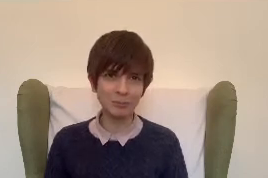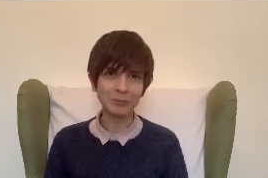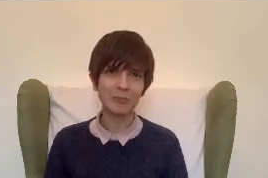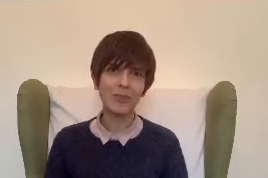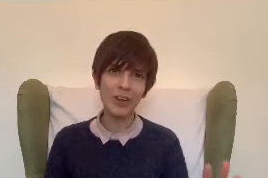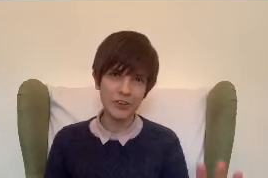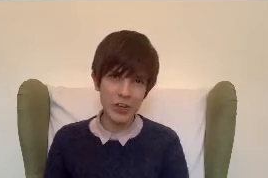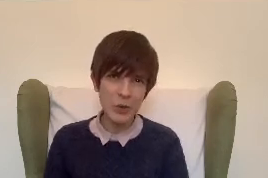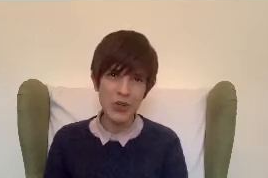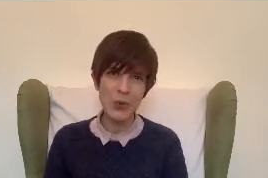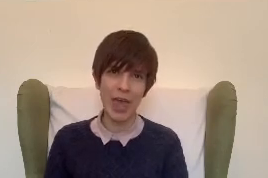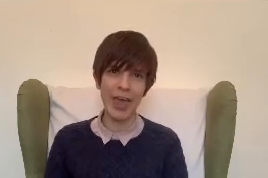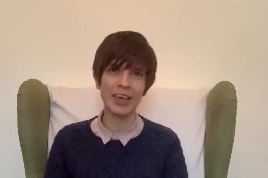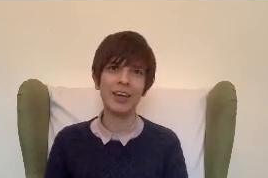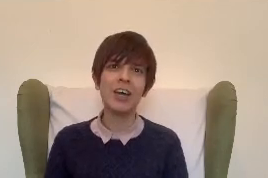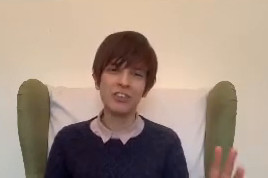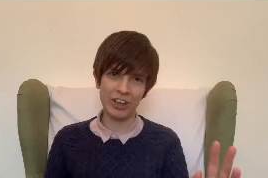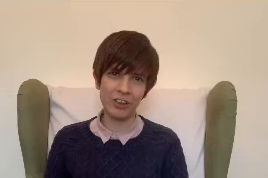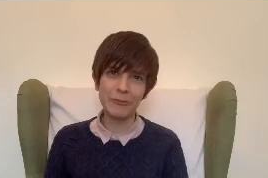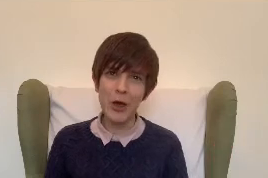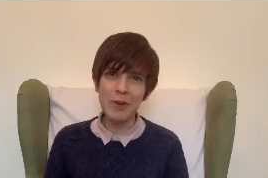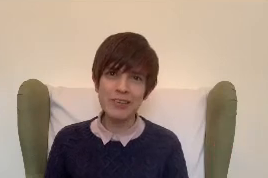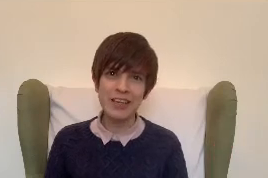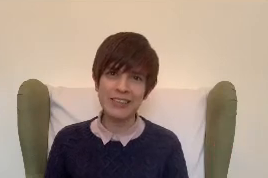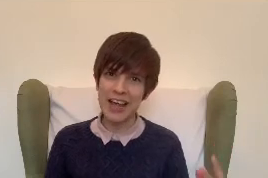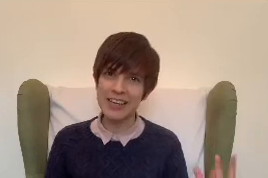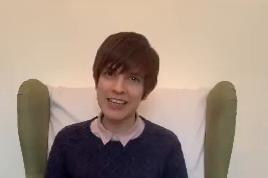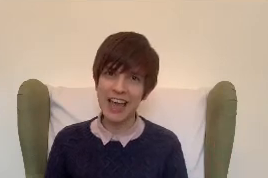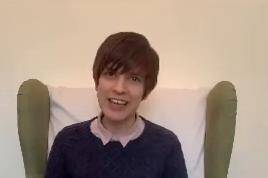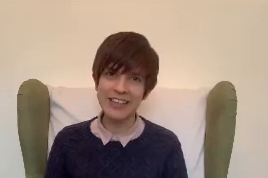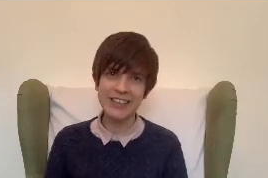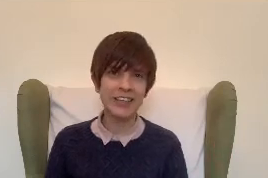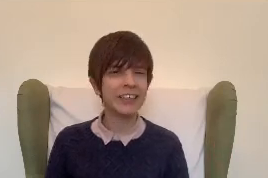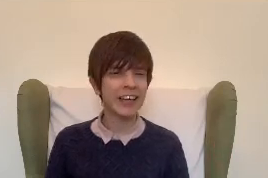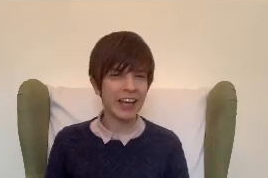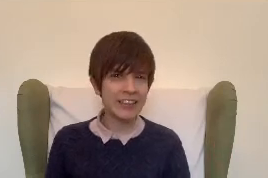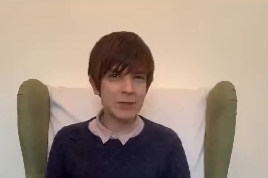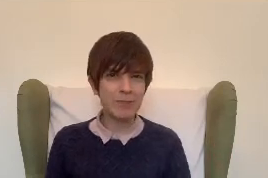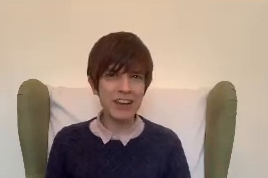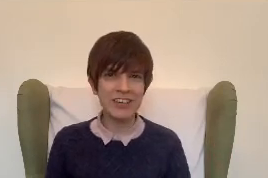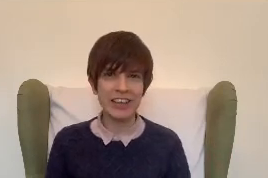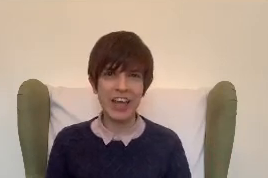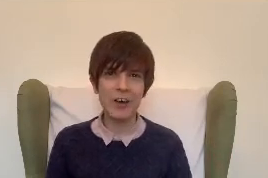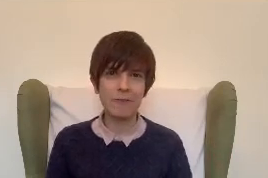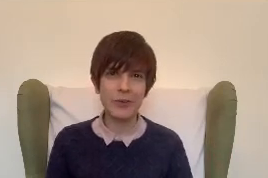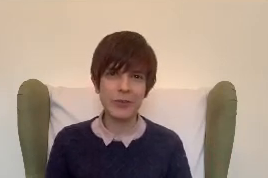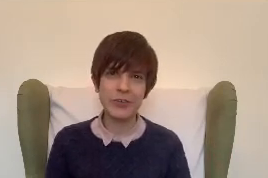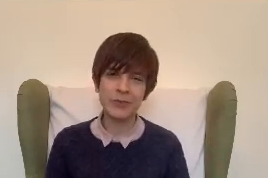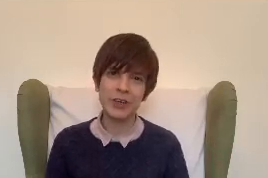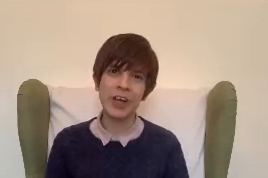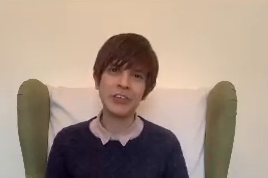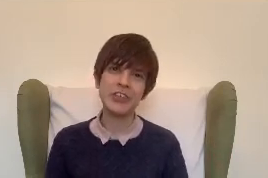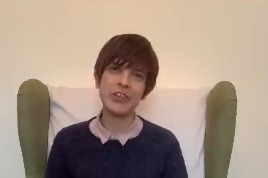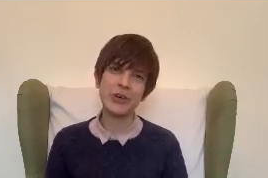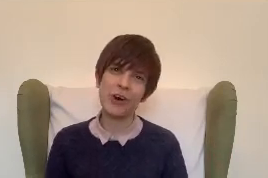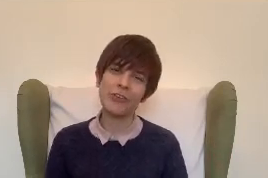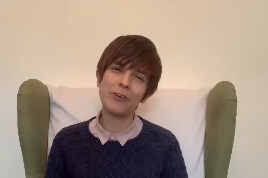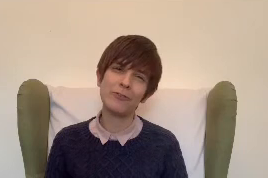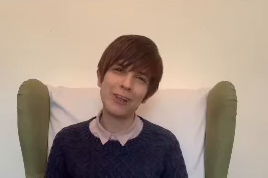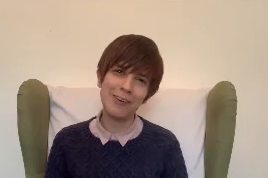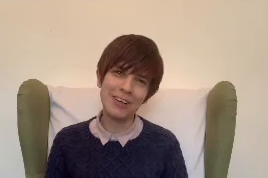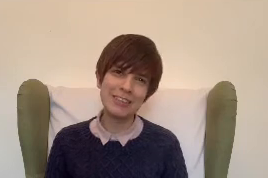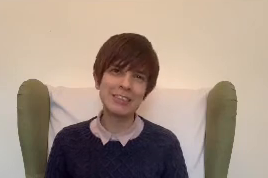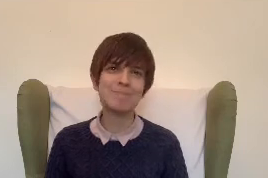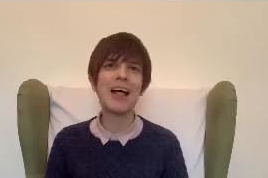terrible. She was okay. She loved her biscuits and her cakes, especially her fruit. And she thought